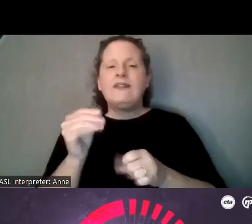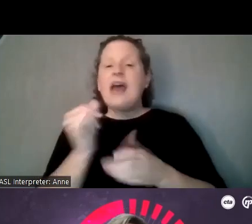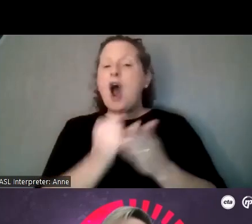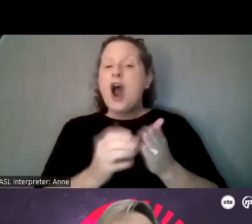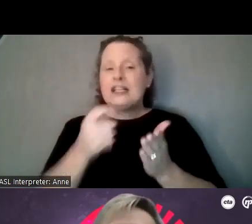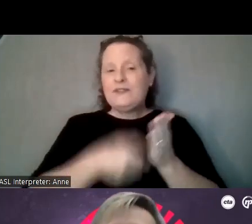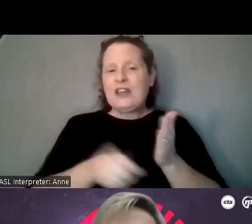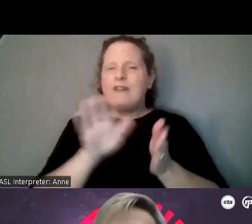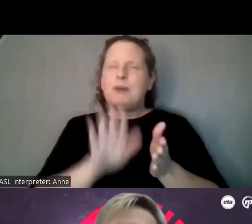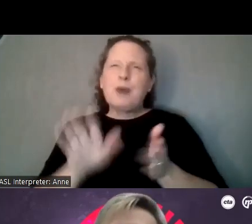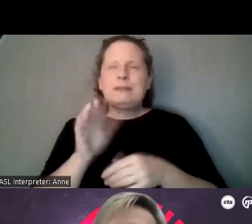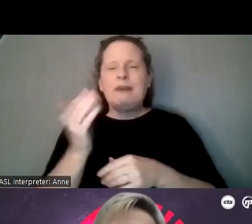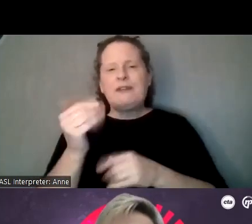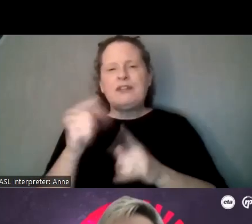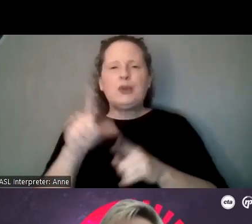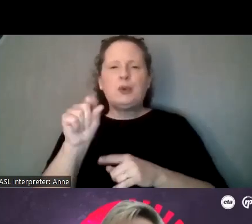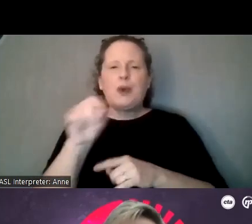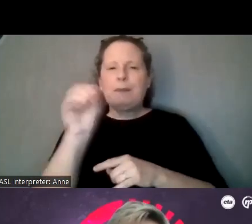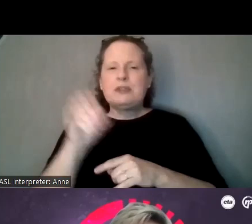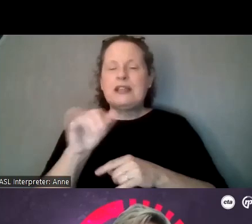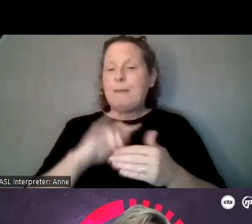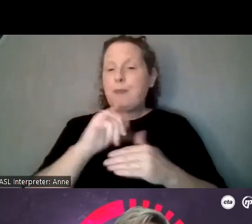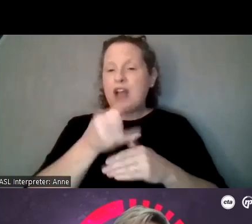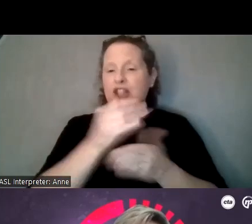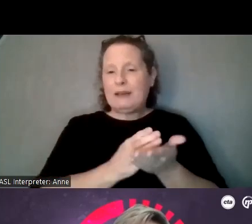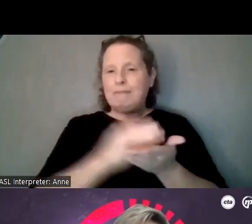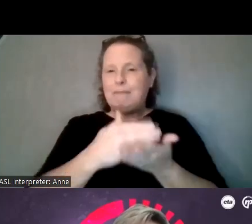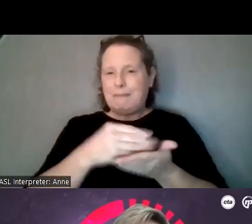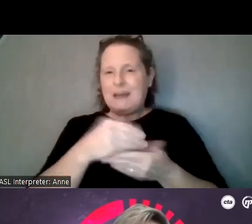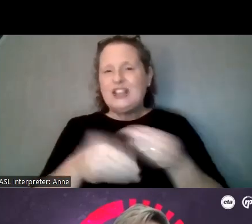approximately 15 to 20% of the project budget.